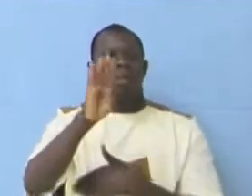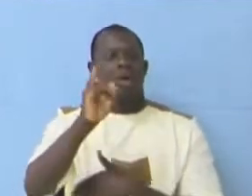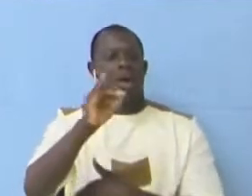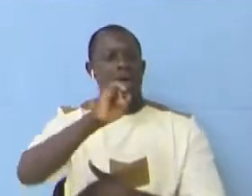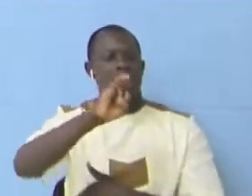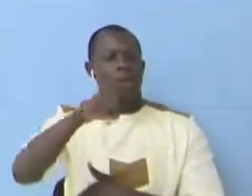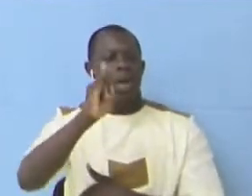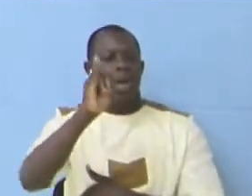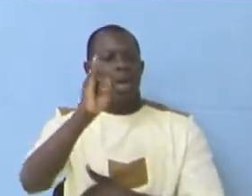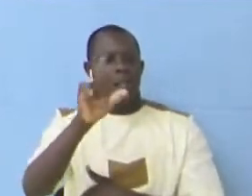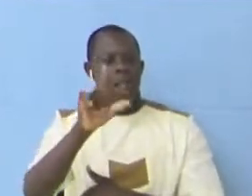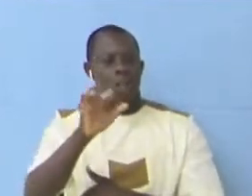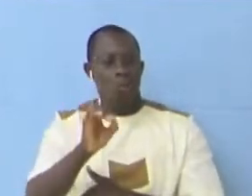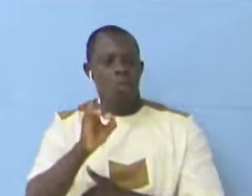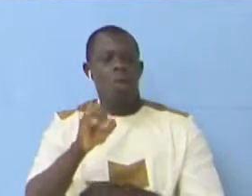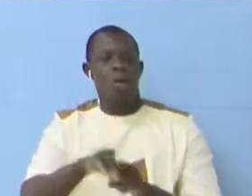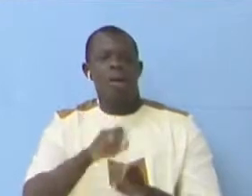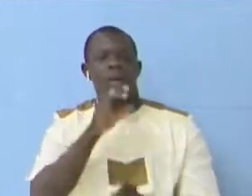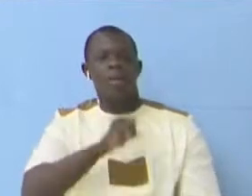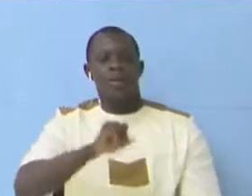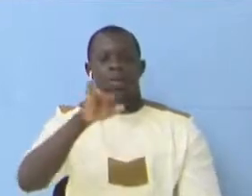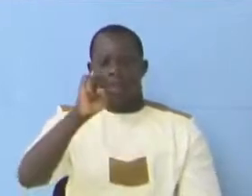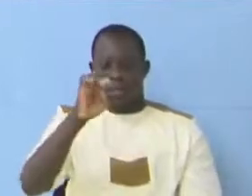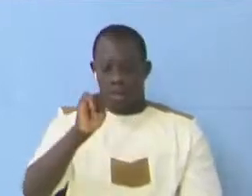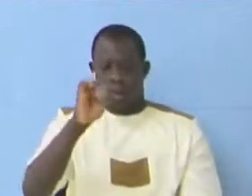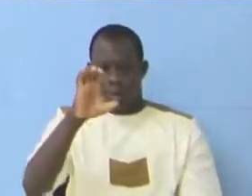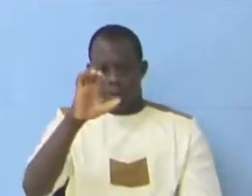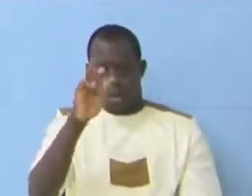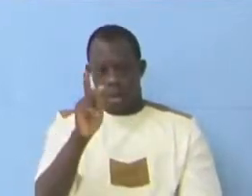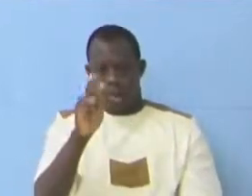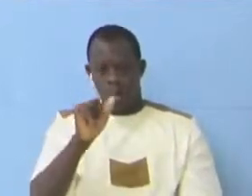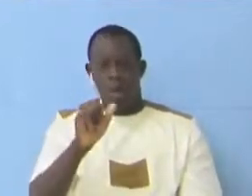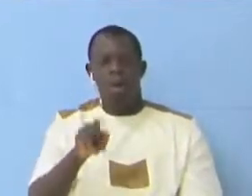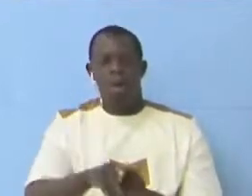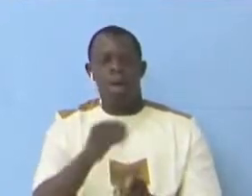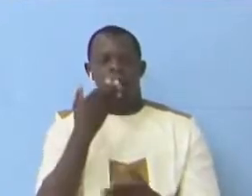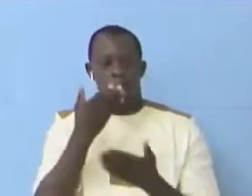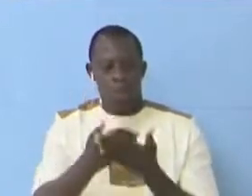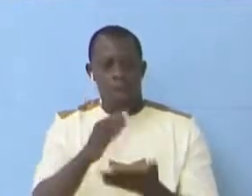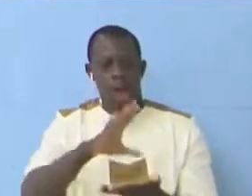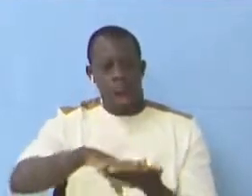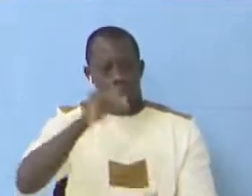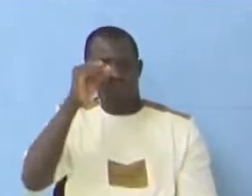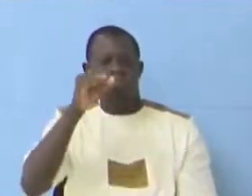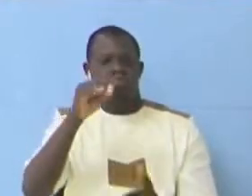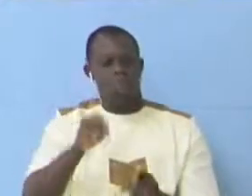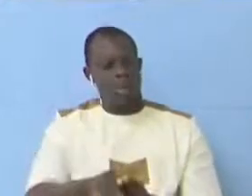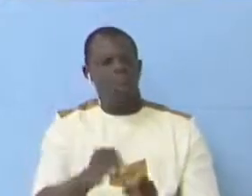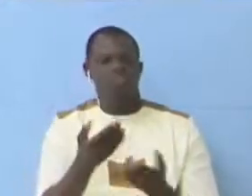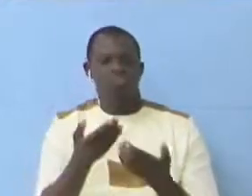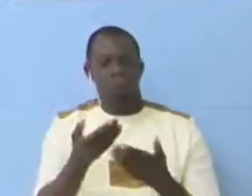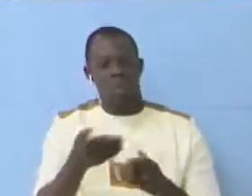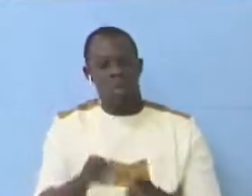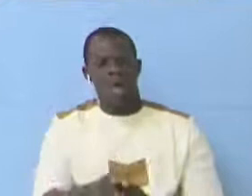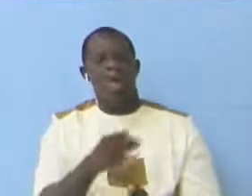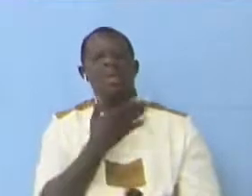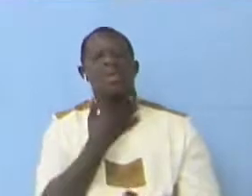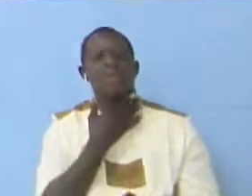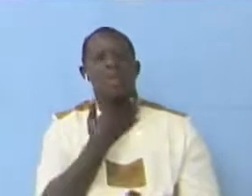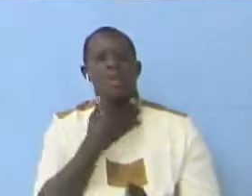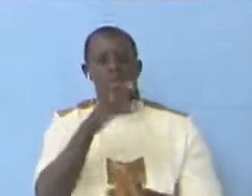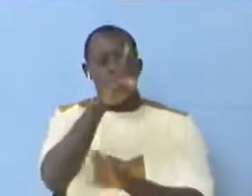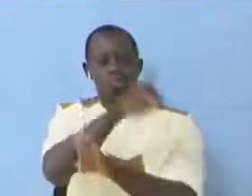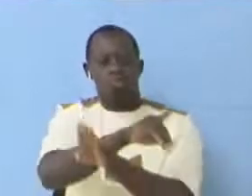Bijilo. Mr. Seka, could you adopt a comfortable posture?